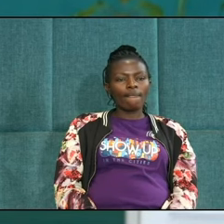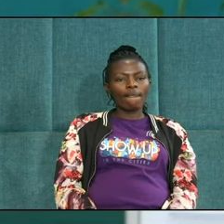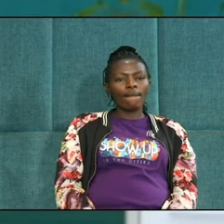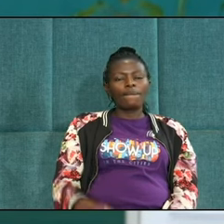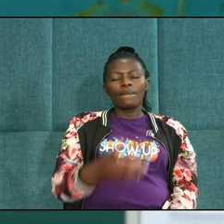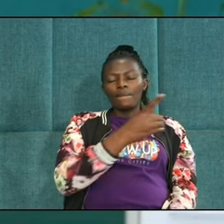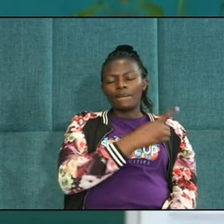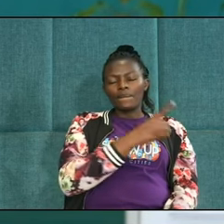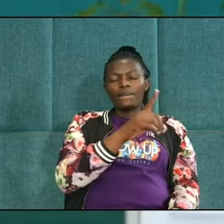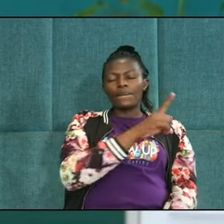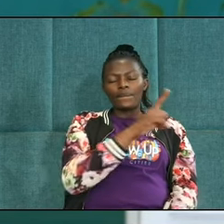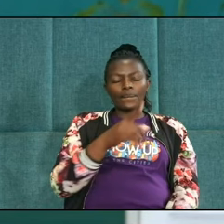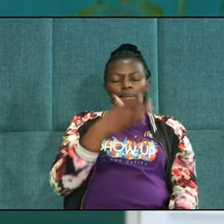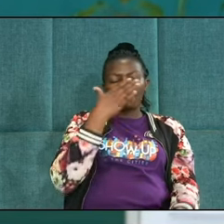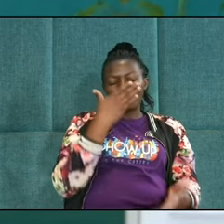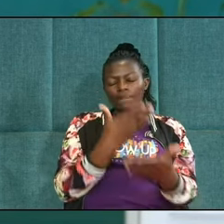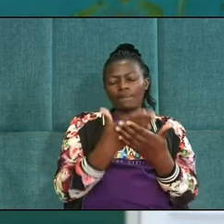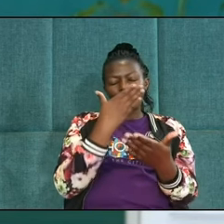Dear Lord, thank you so much for